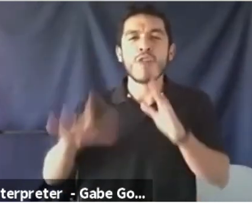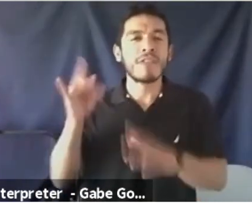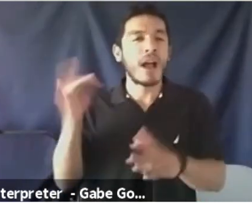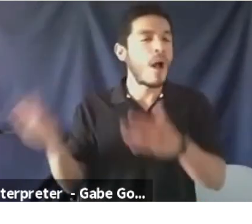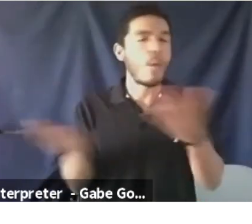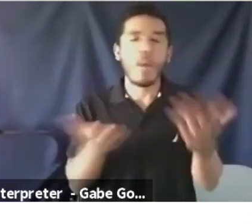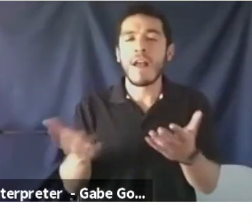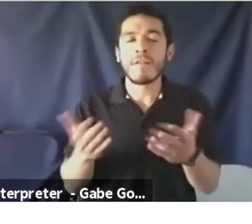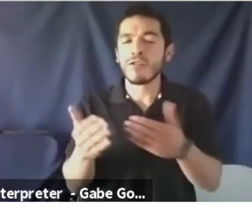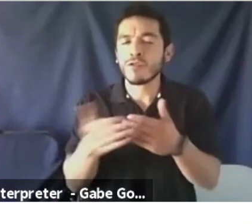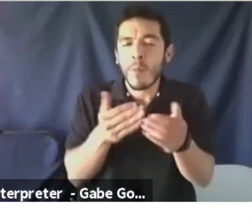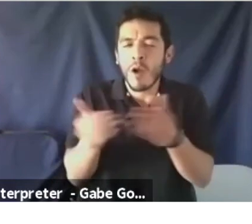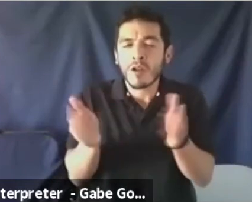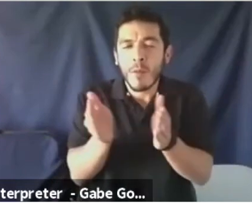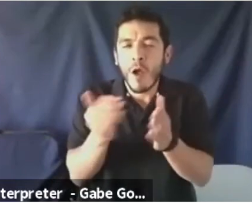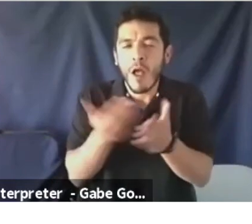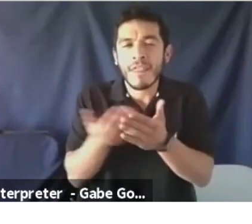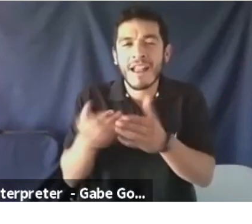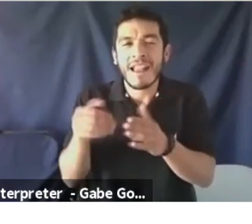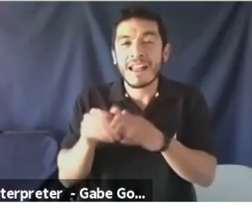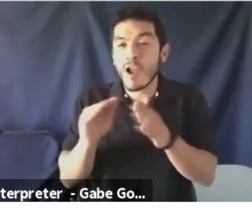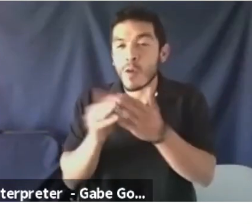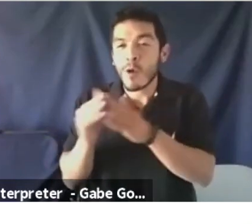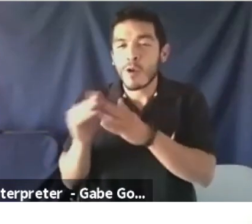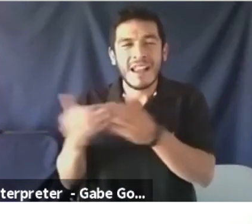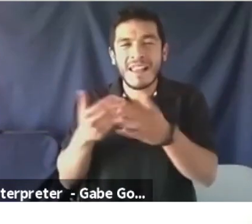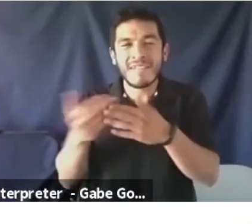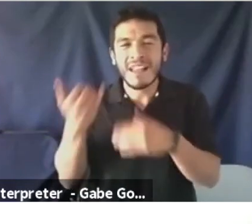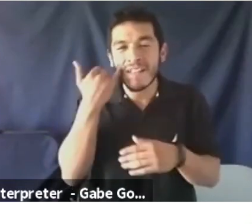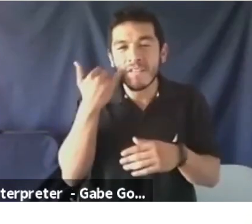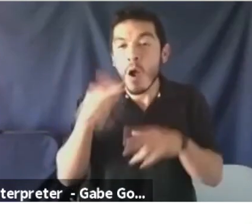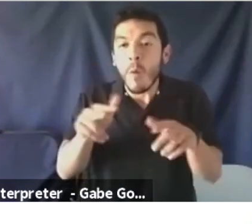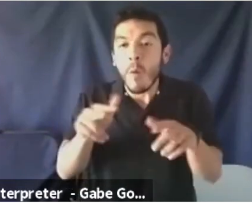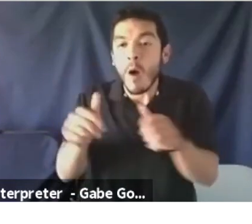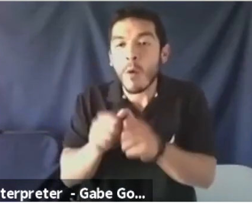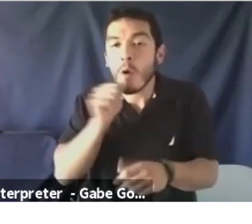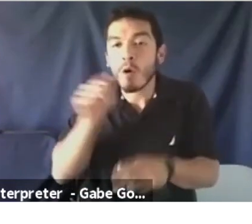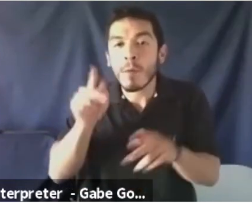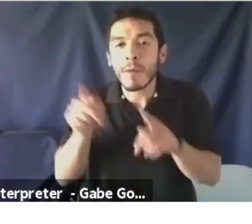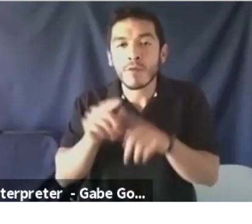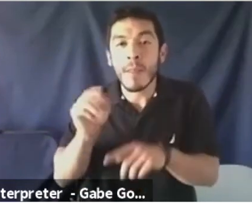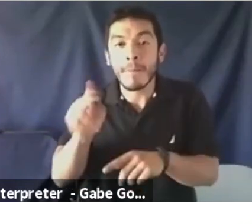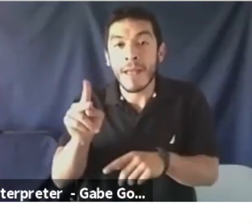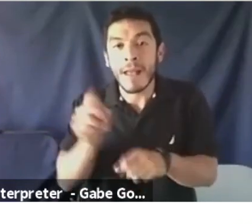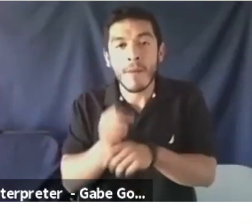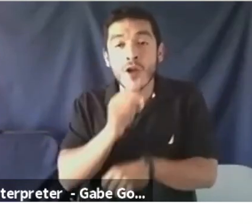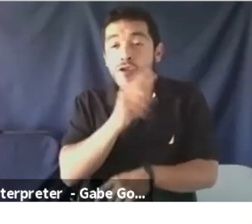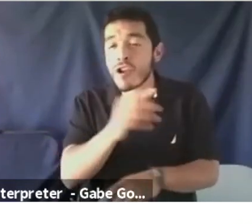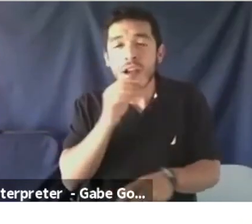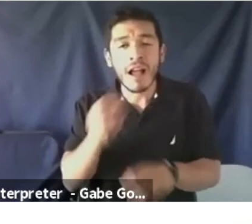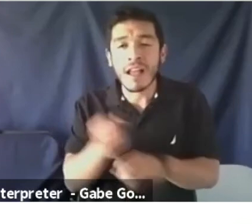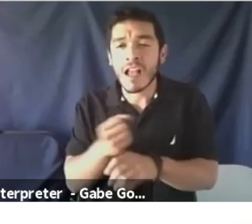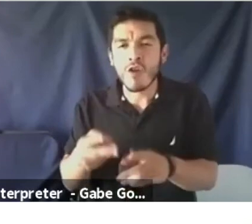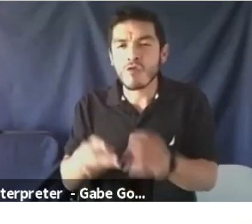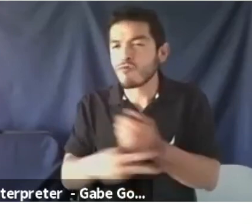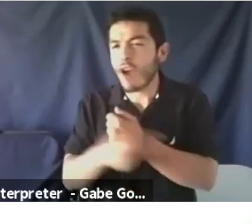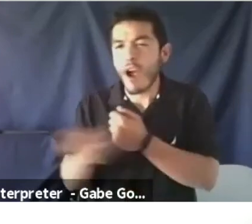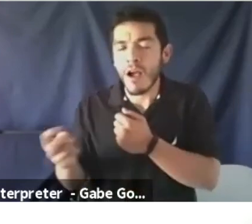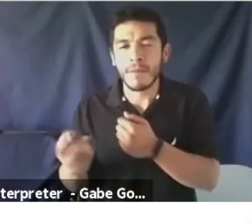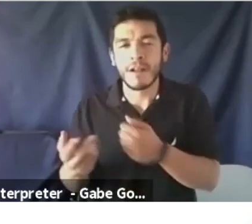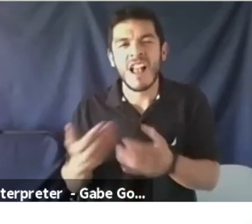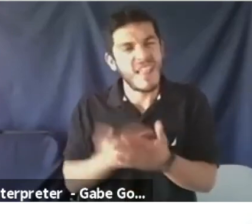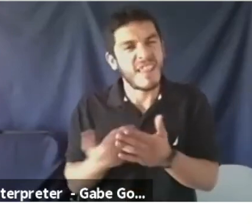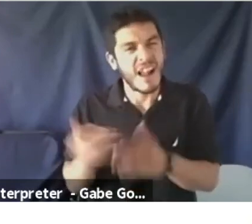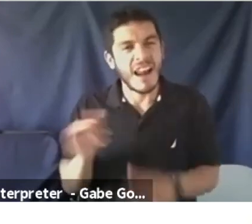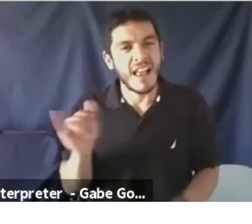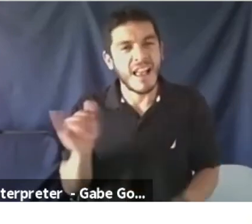community to help. So even if it was helping, walking with older people to the bank to make sure they didn't get robbed, it was things like